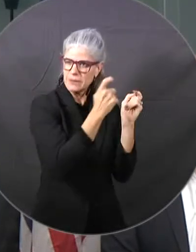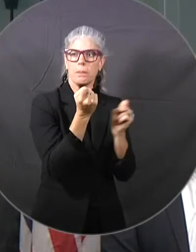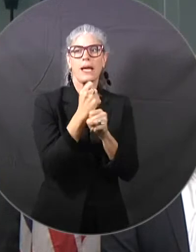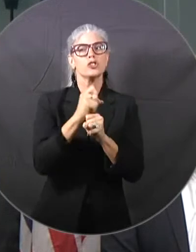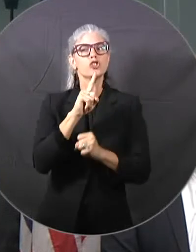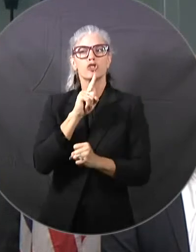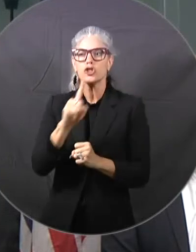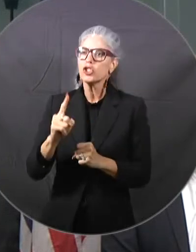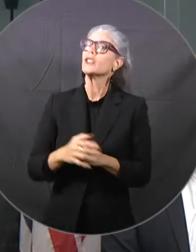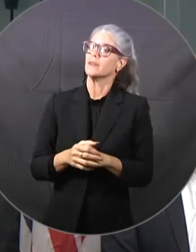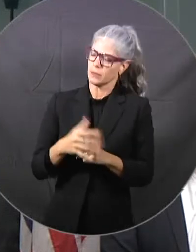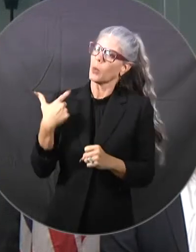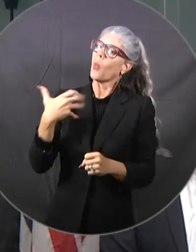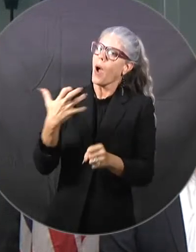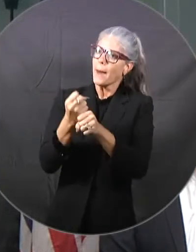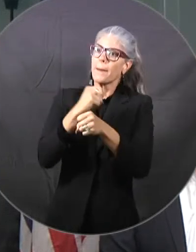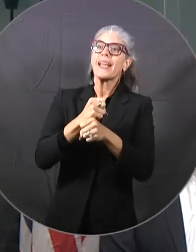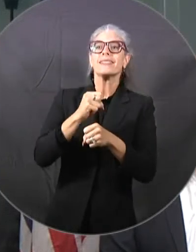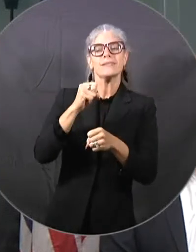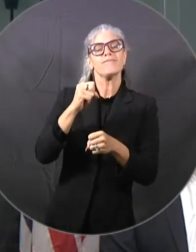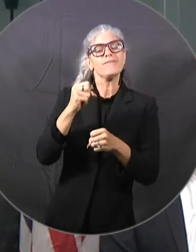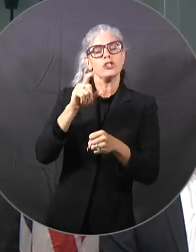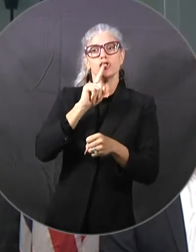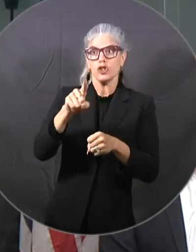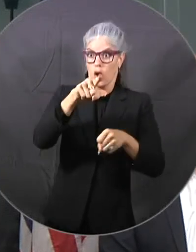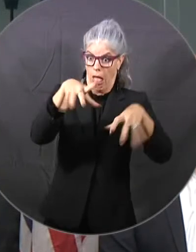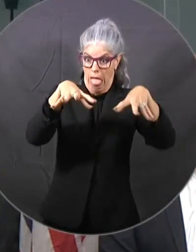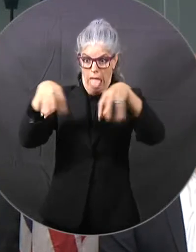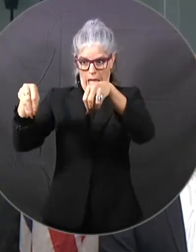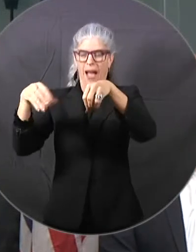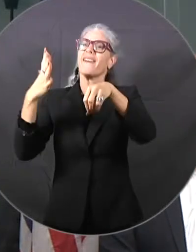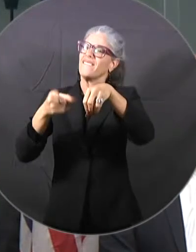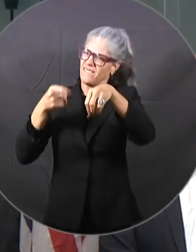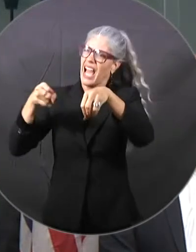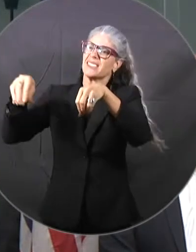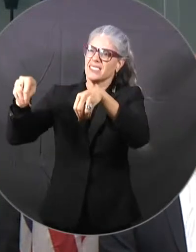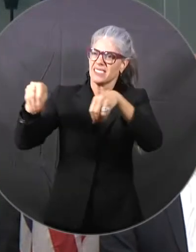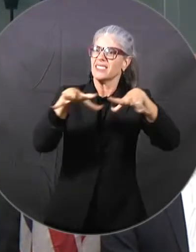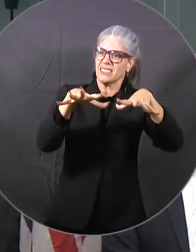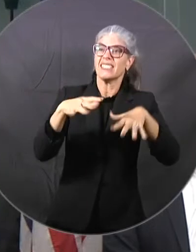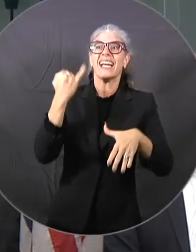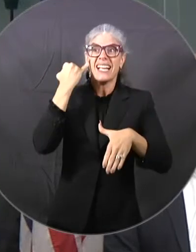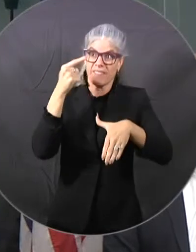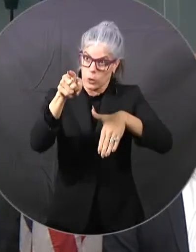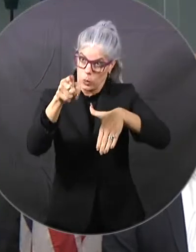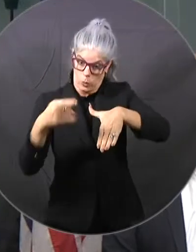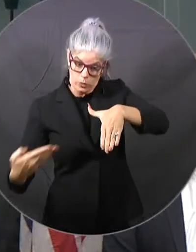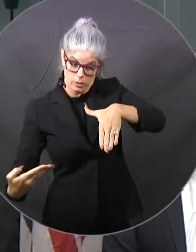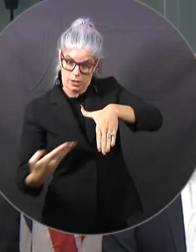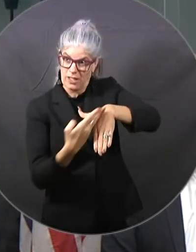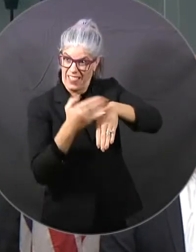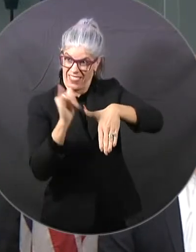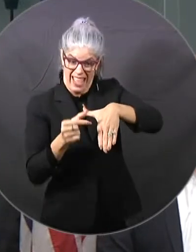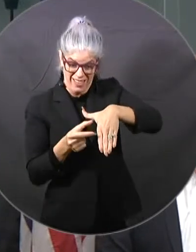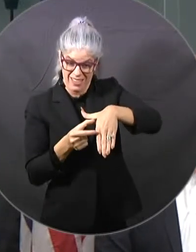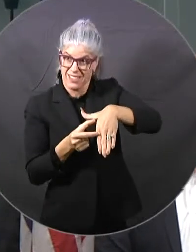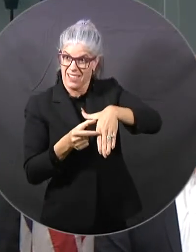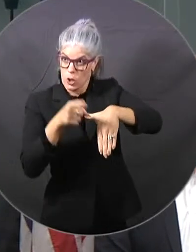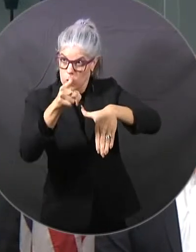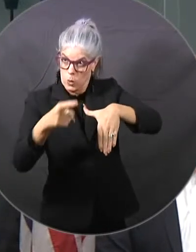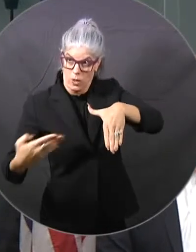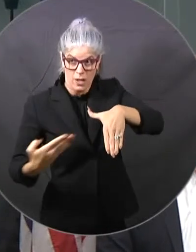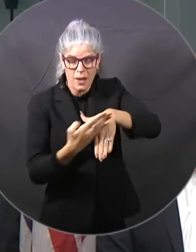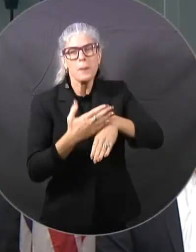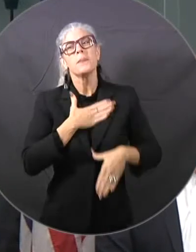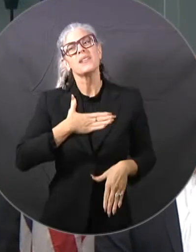power at all if you are in the path of this storm. So please take precautions for that, and we will do our best to work with all